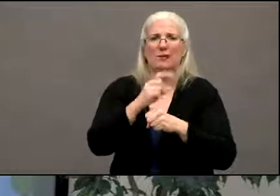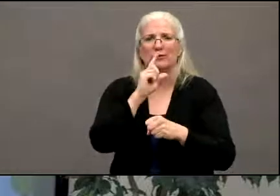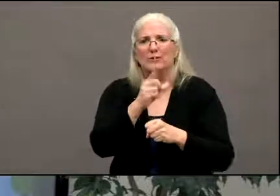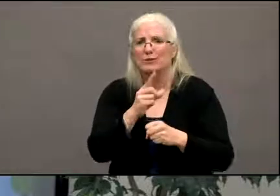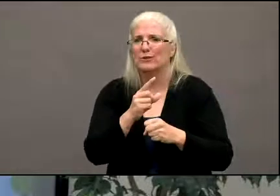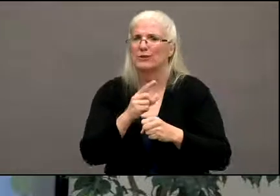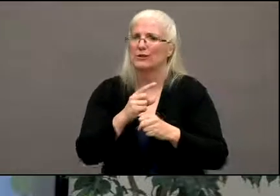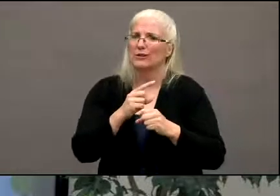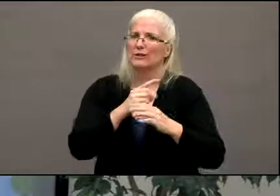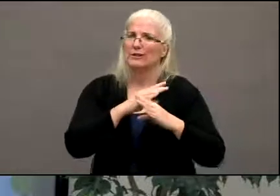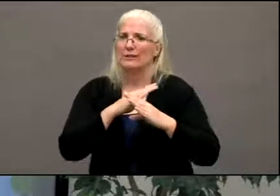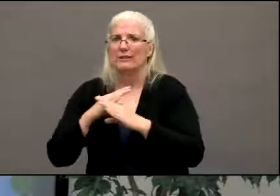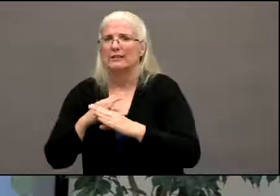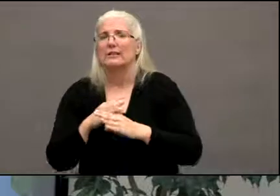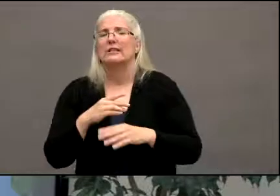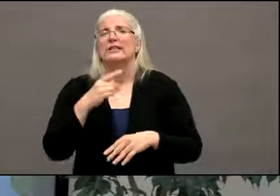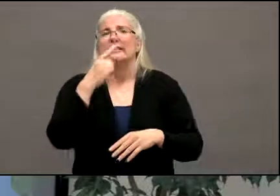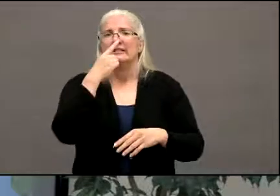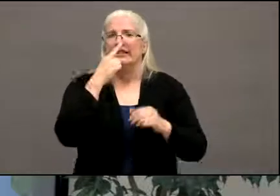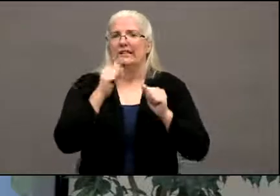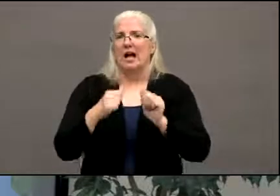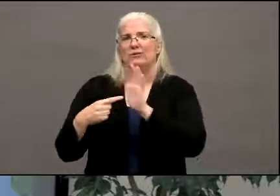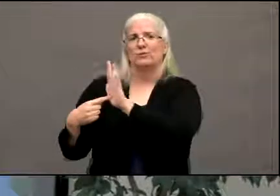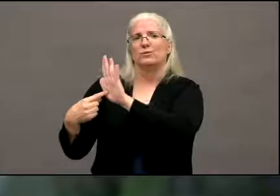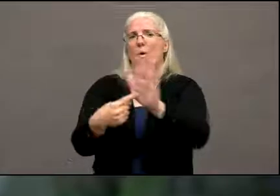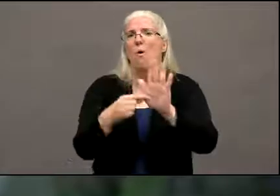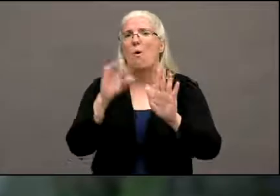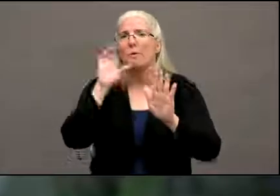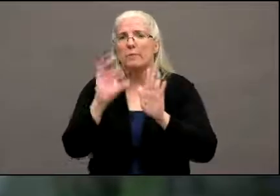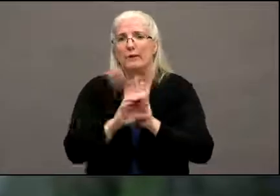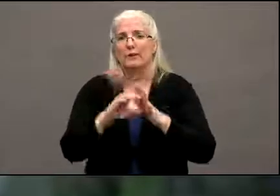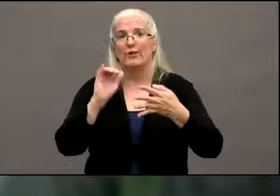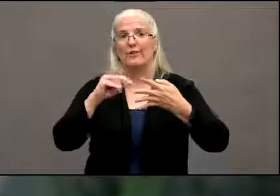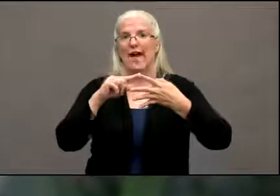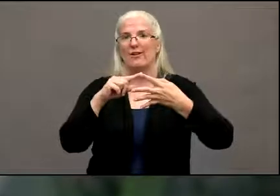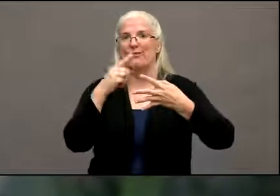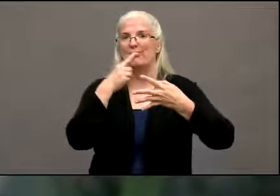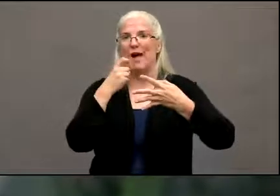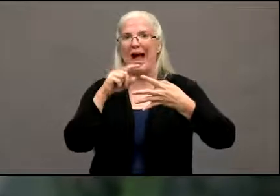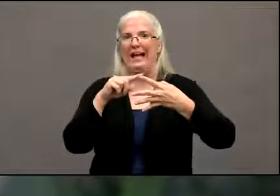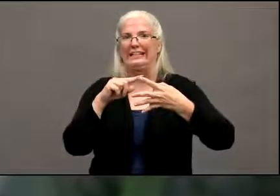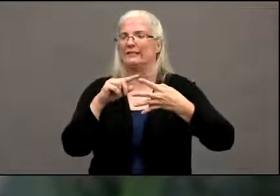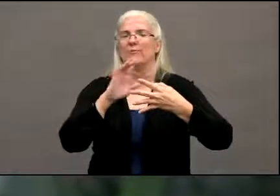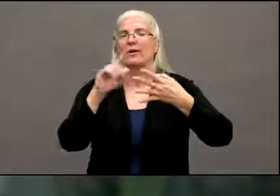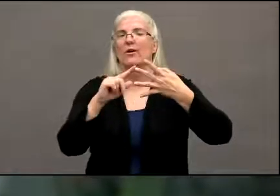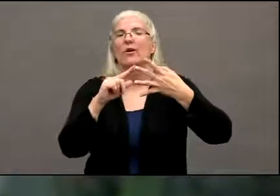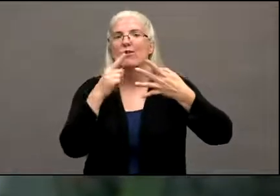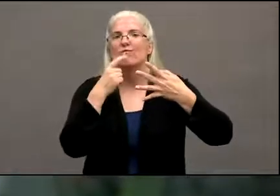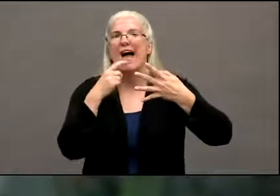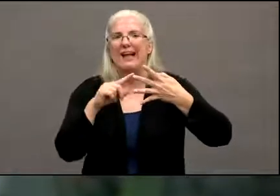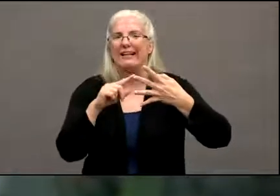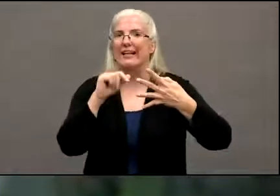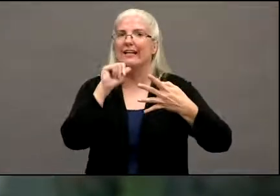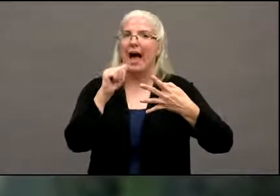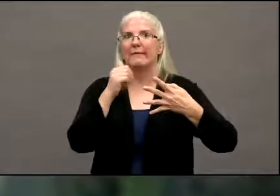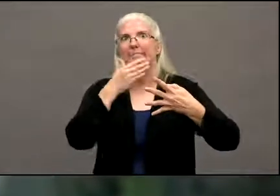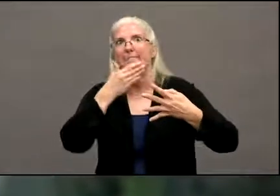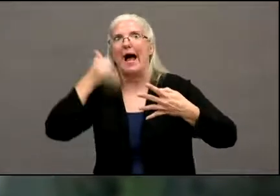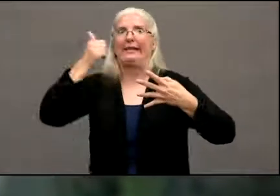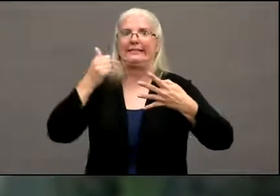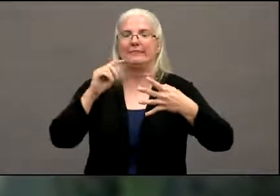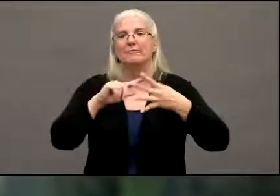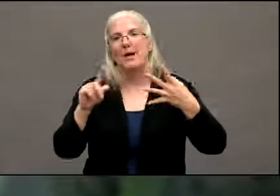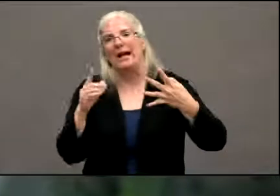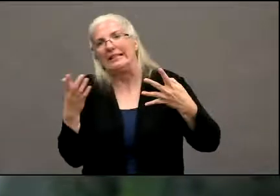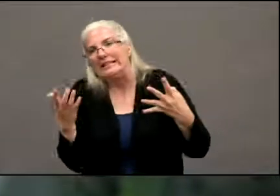be in the red tier. I mean, it's not the best tier. It's not the best tier. But if you tier. look at the state here, mostly everyone is in purple right now. Yeah,